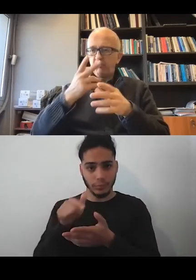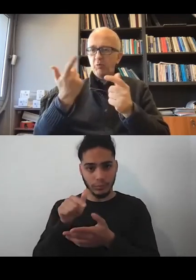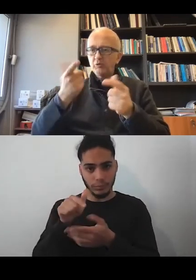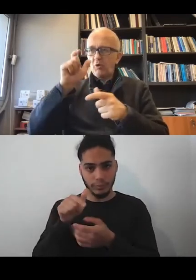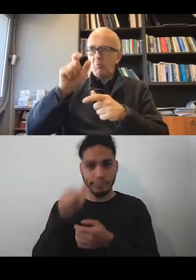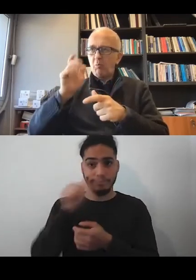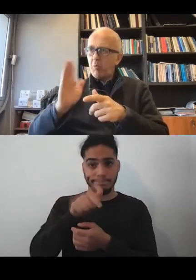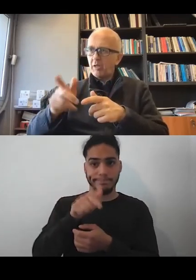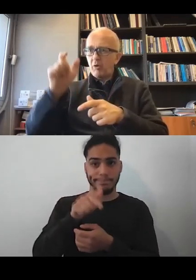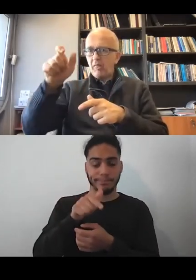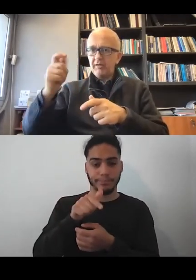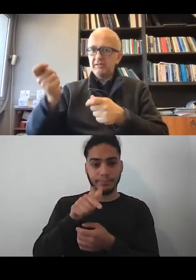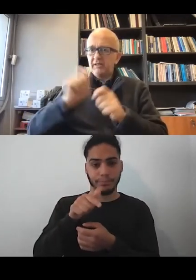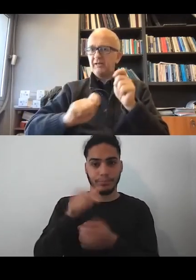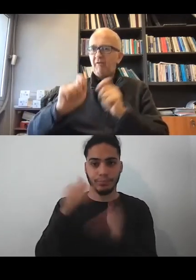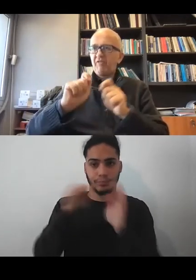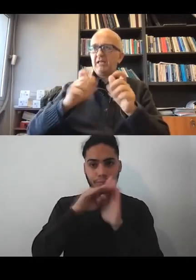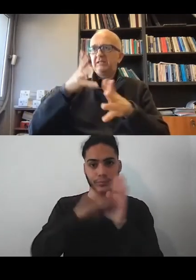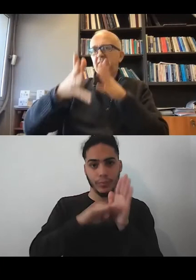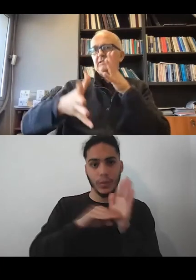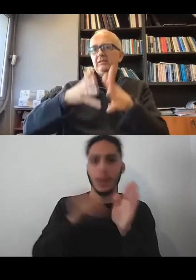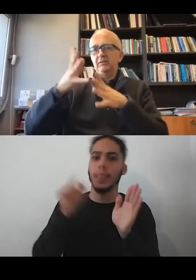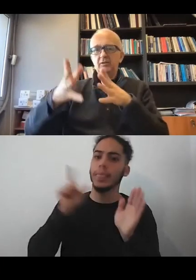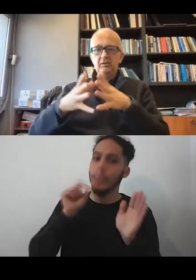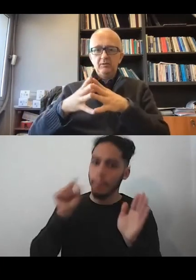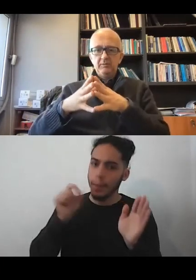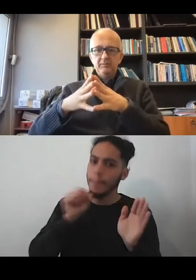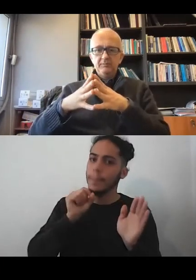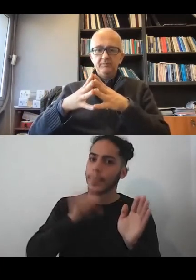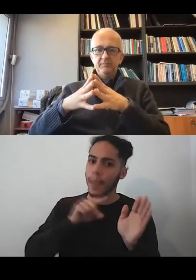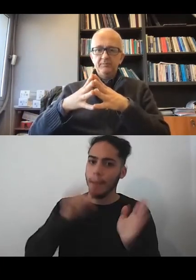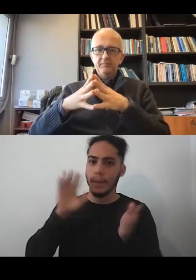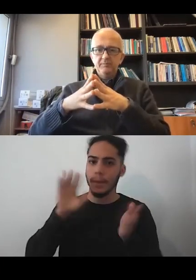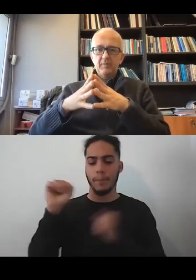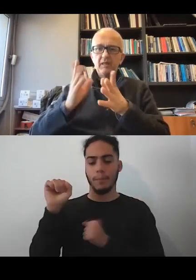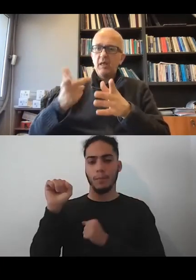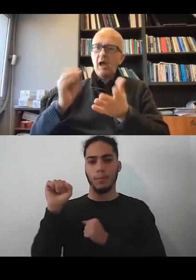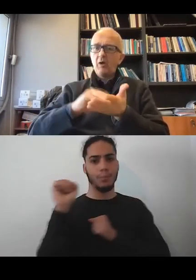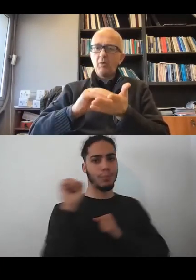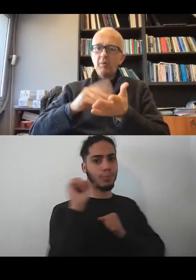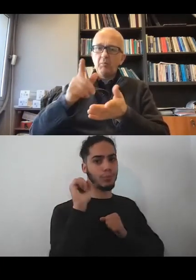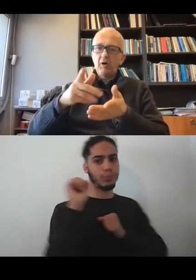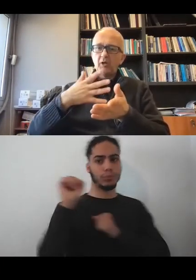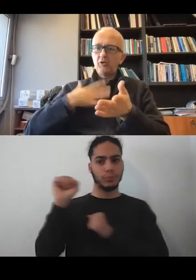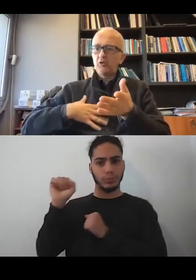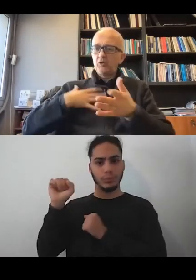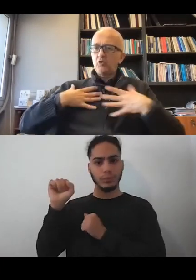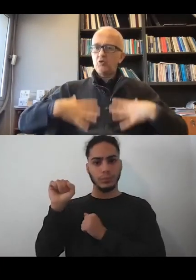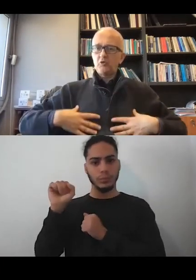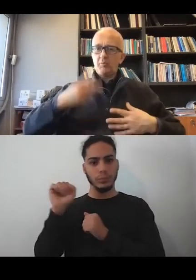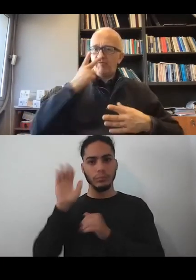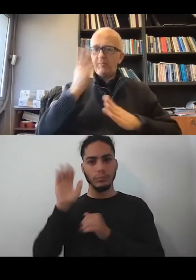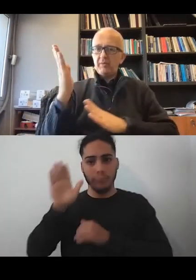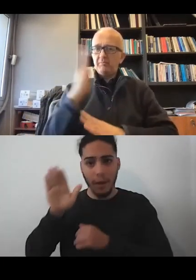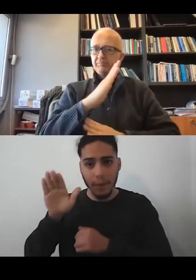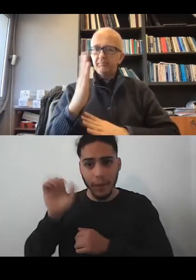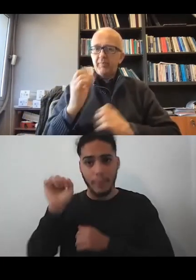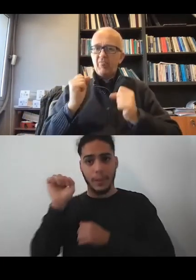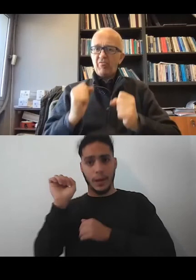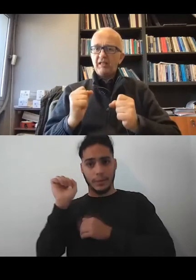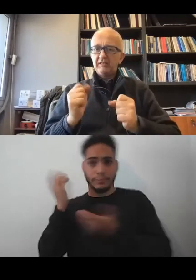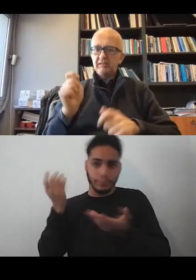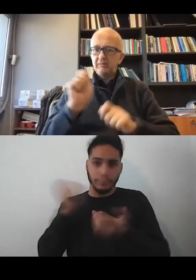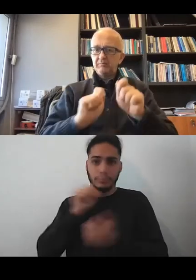it's also possible to move the body front or backwards or sideways.